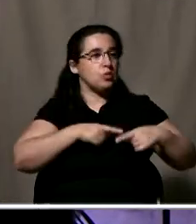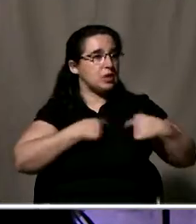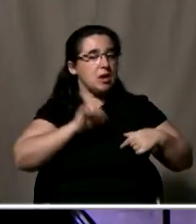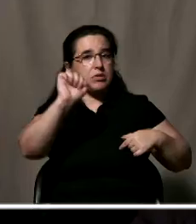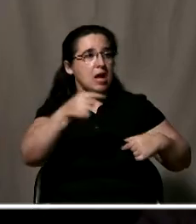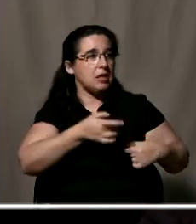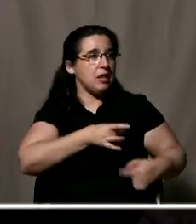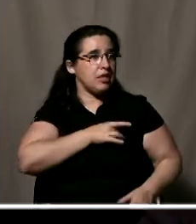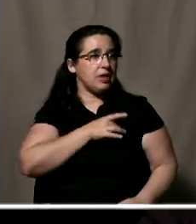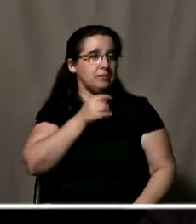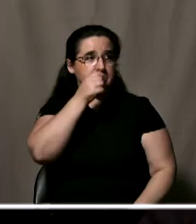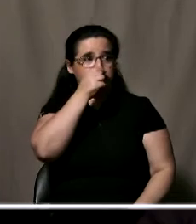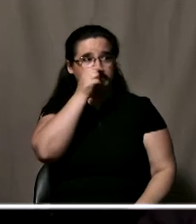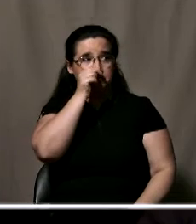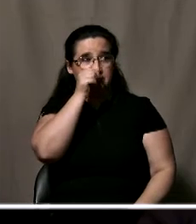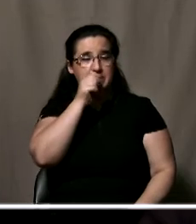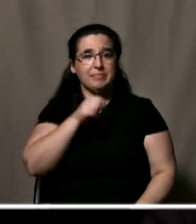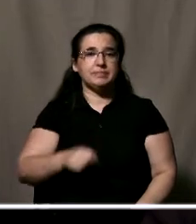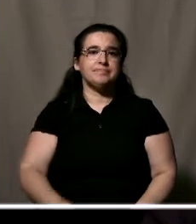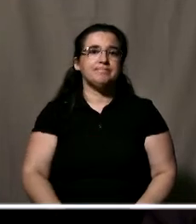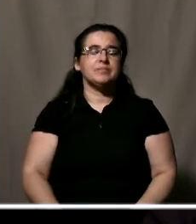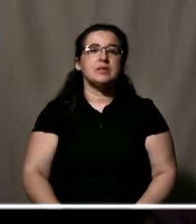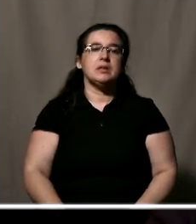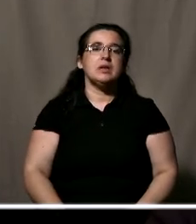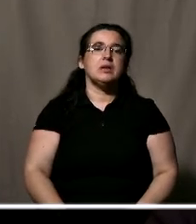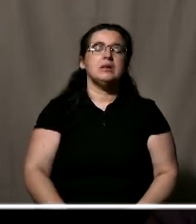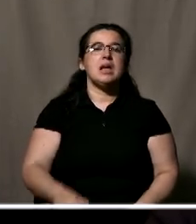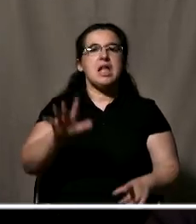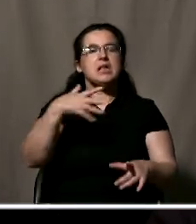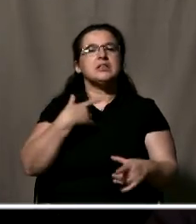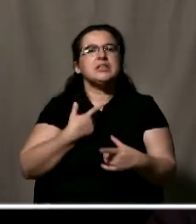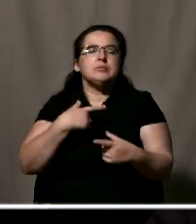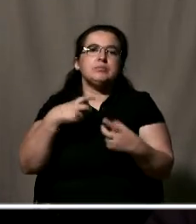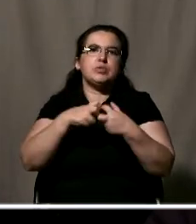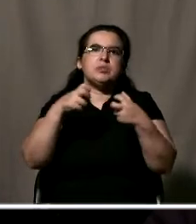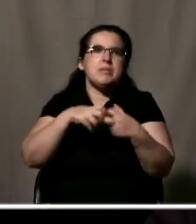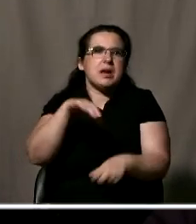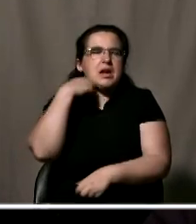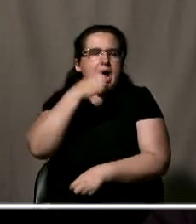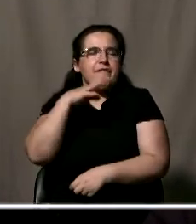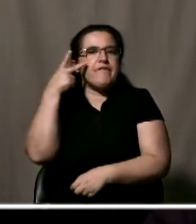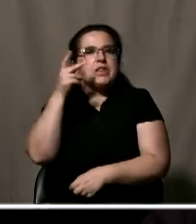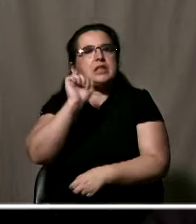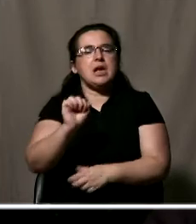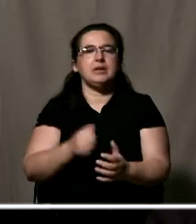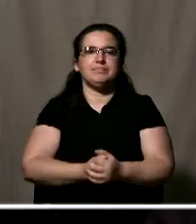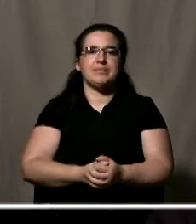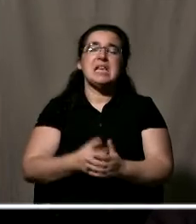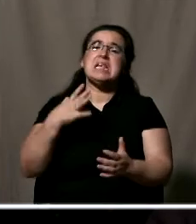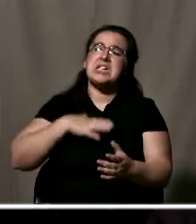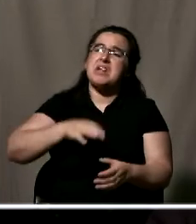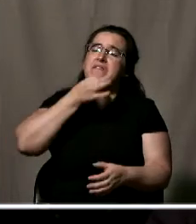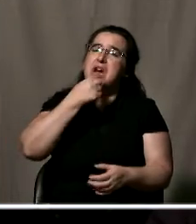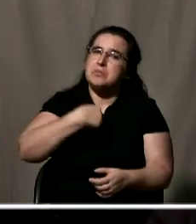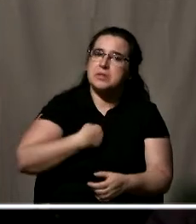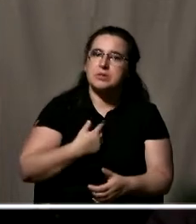dela. She had been through a very terrible tragedy. Ela tinha passado uma tragédia terrível. And wanted to talk to me about it. E queria contar-me, queria falar comigo sobre